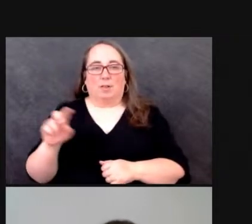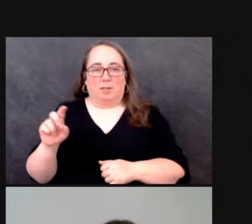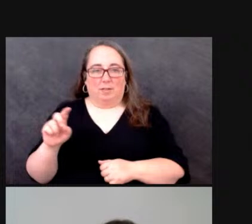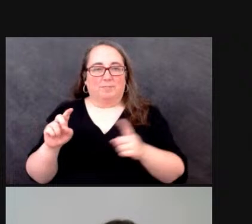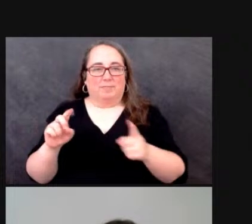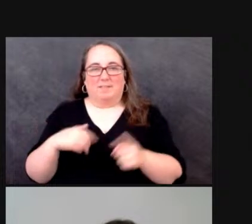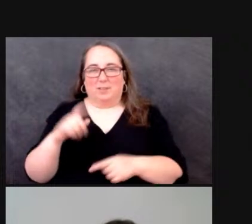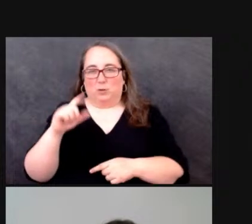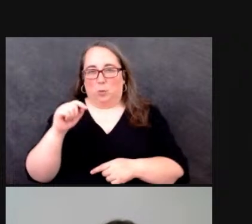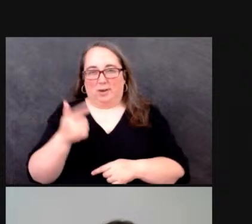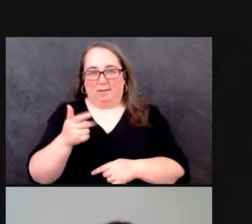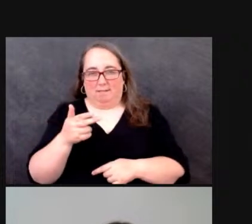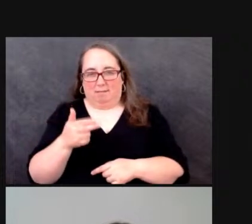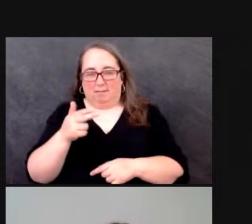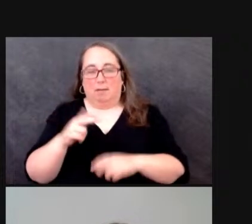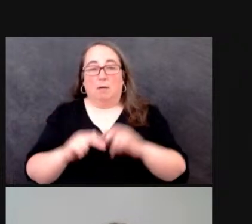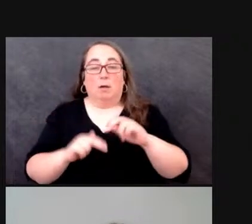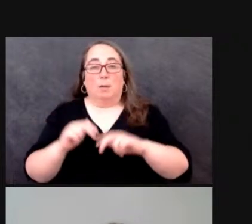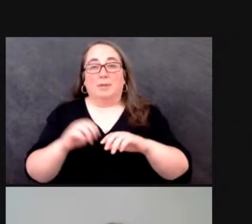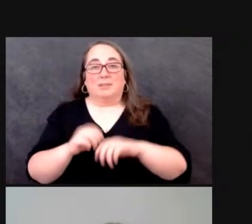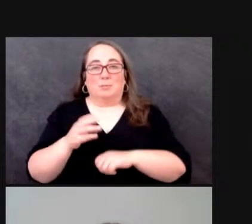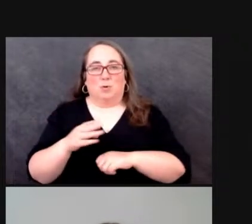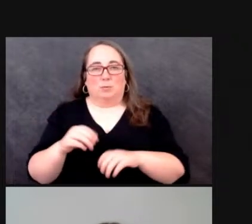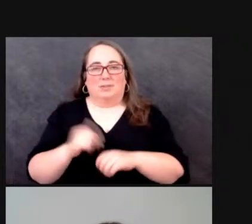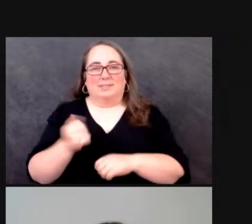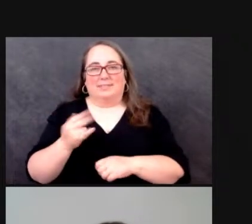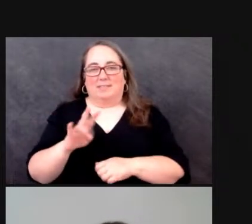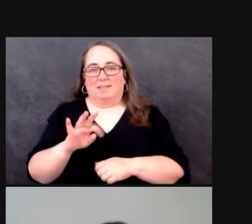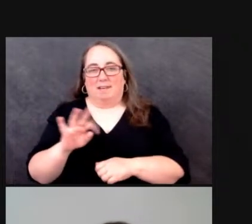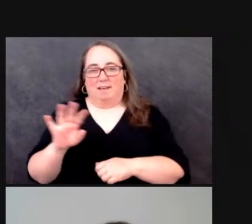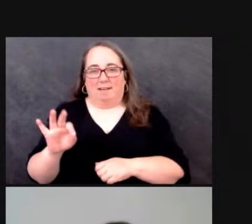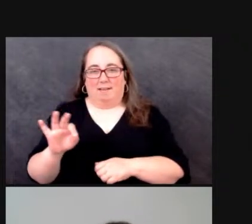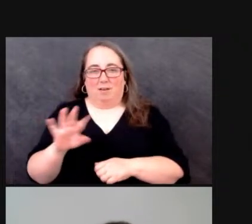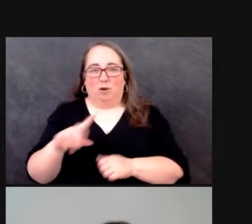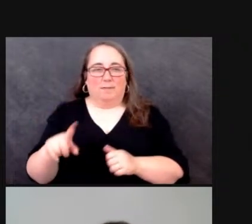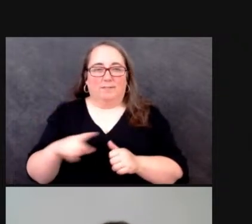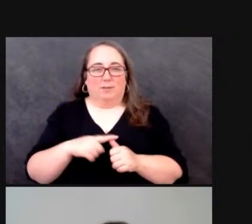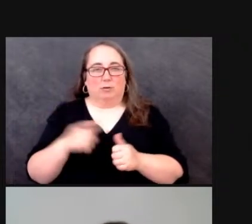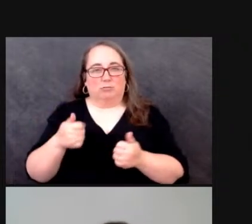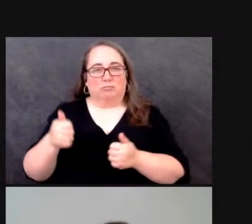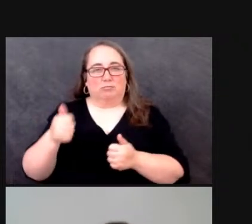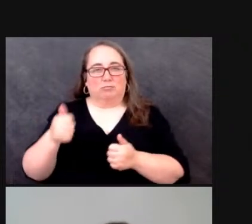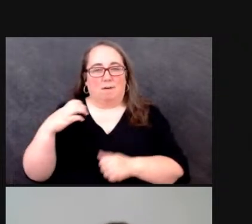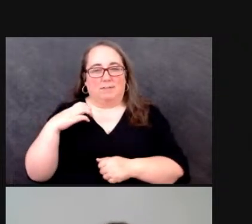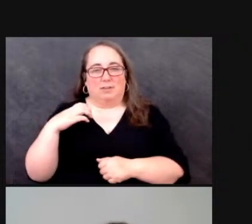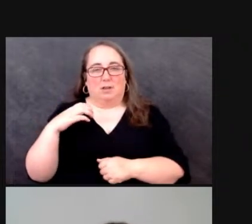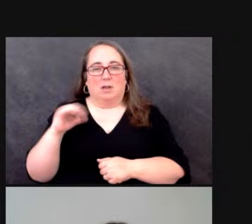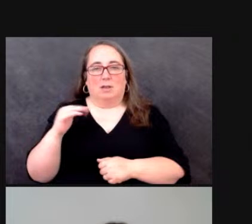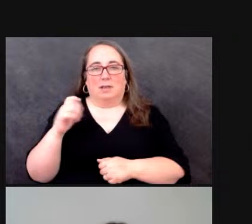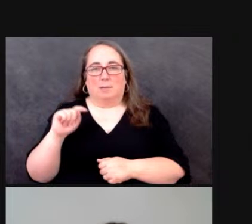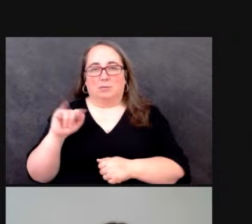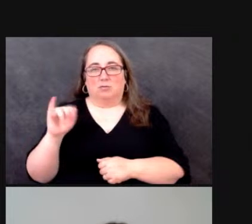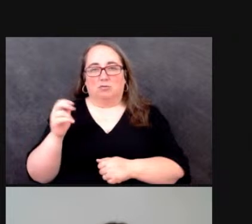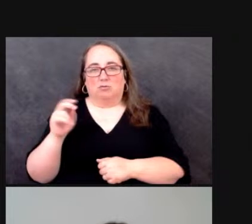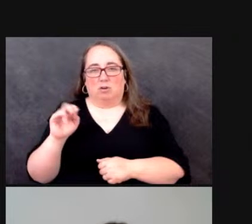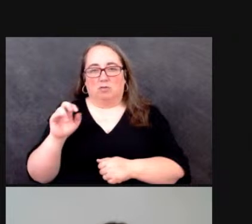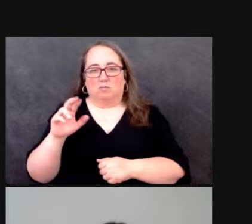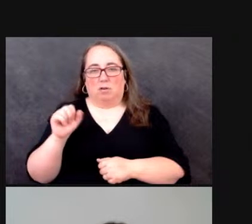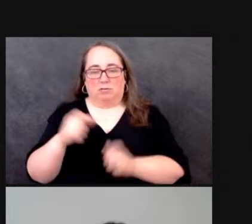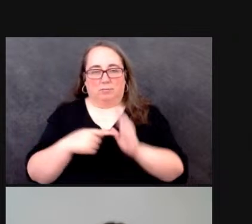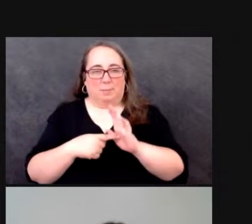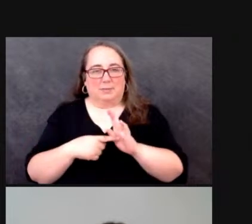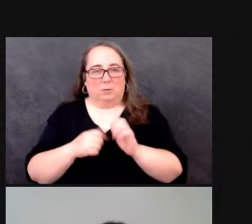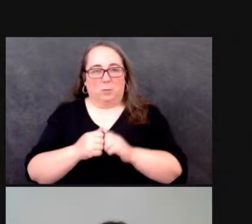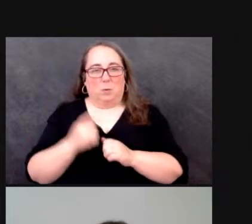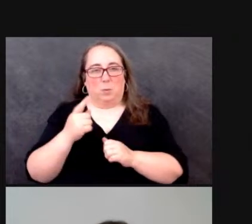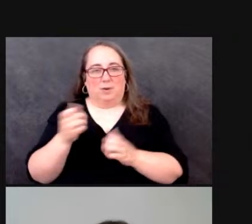guns, built in Baltimore in 1799. Her first commanding officer was Captain John Rogers, who was represented by one of the